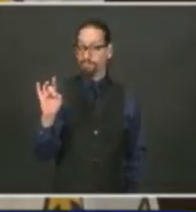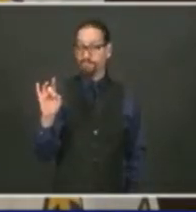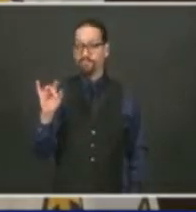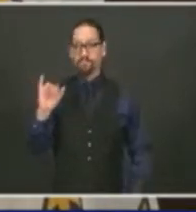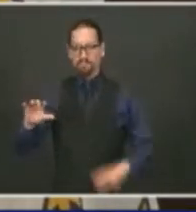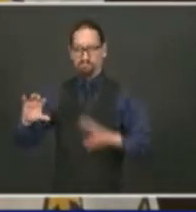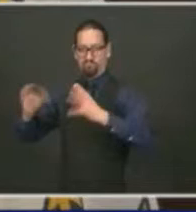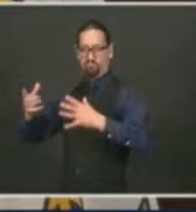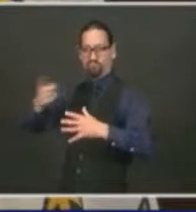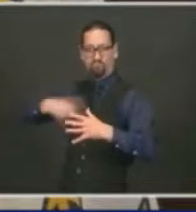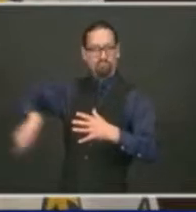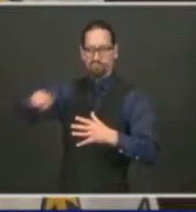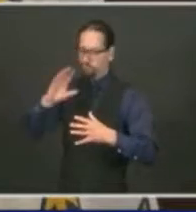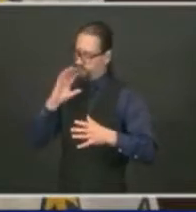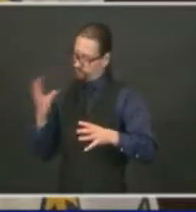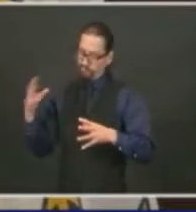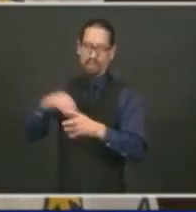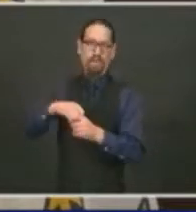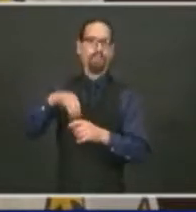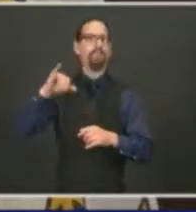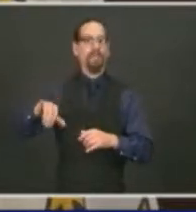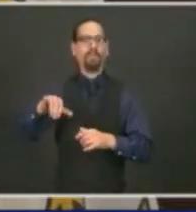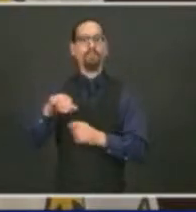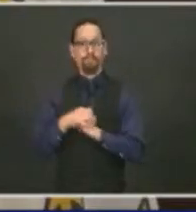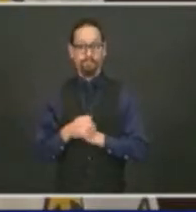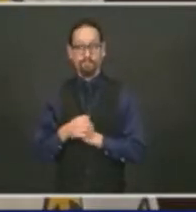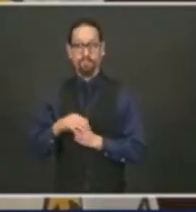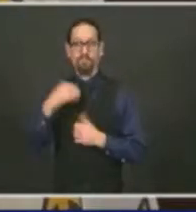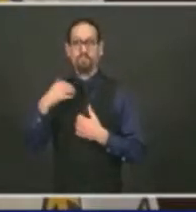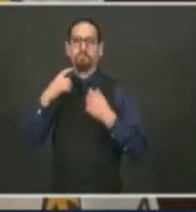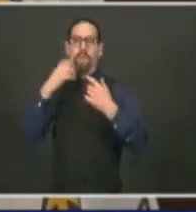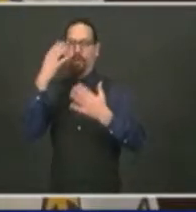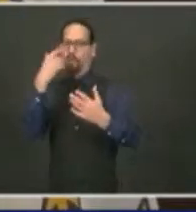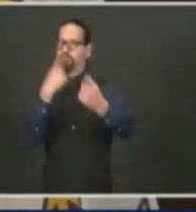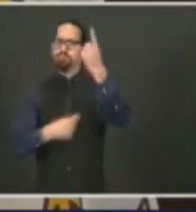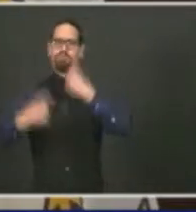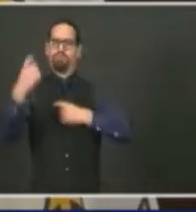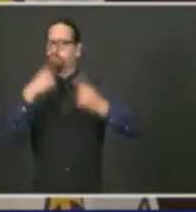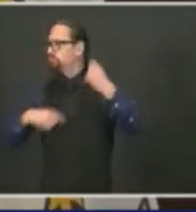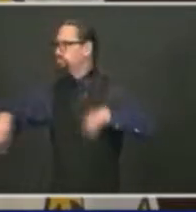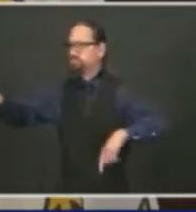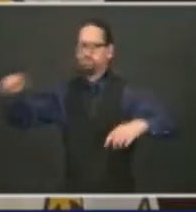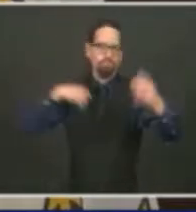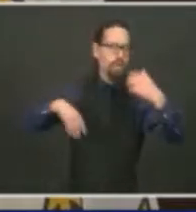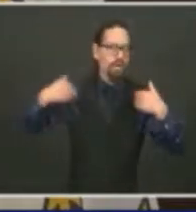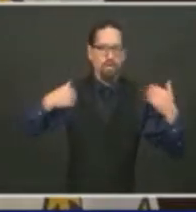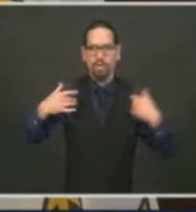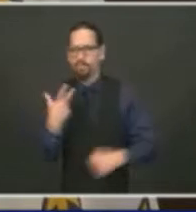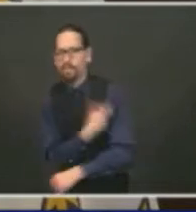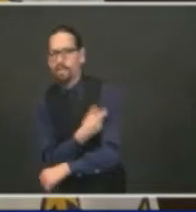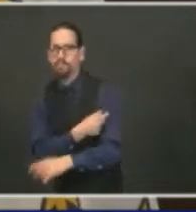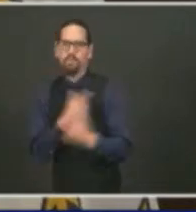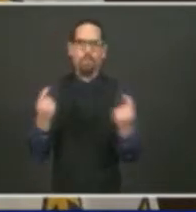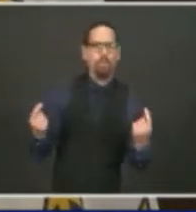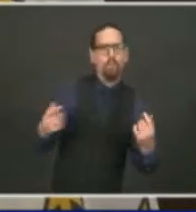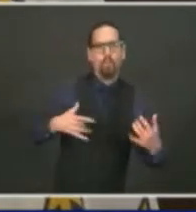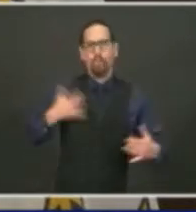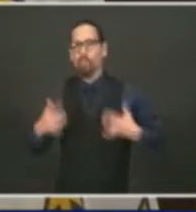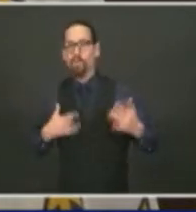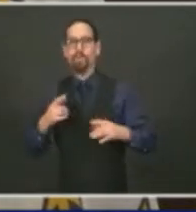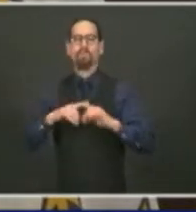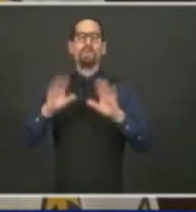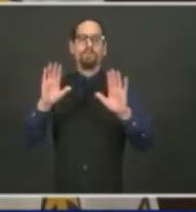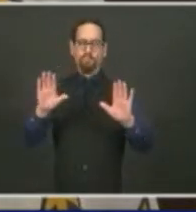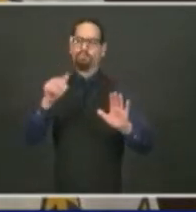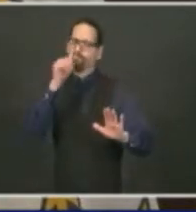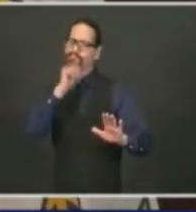again, everyone, for your patience. We're getting a lot of questions, which is fantastic. A little bit longer, and we'll be able to start. And finally, I do want to mention